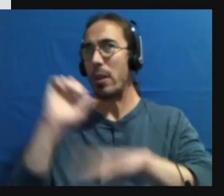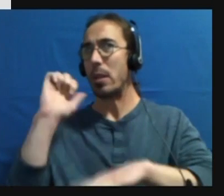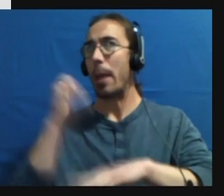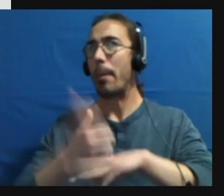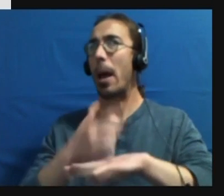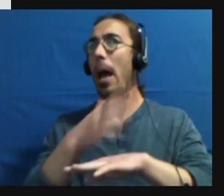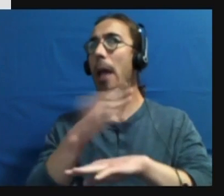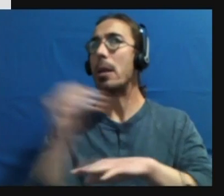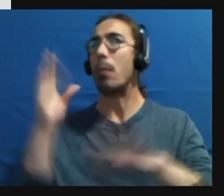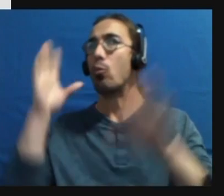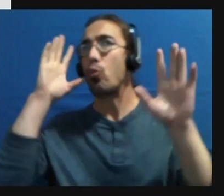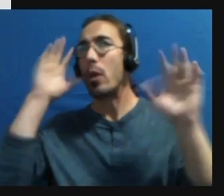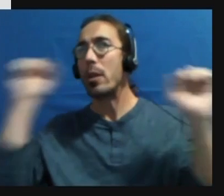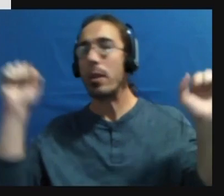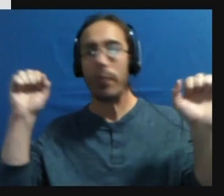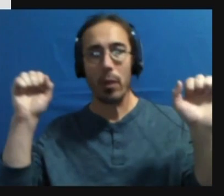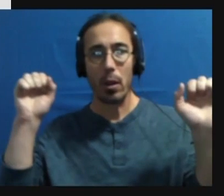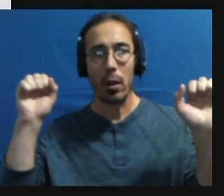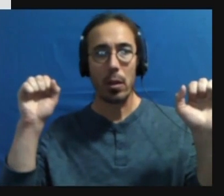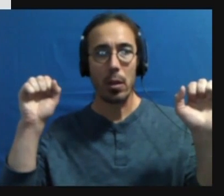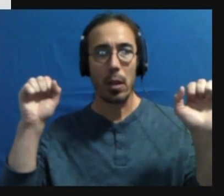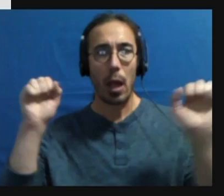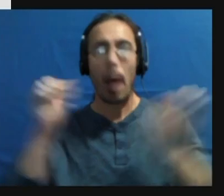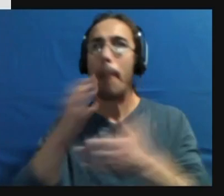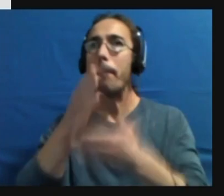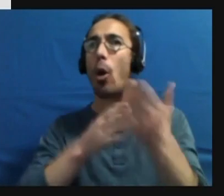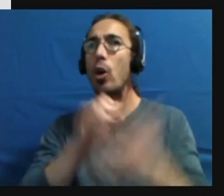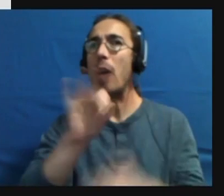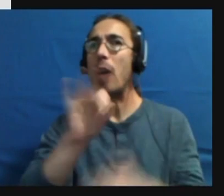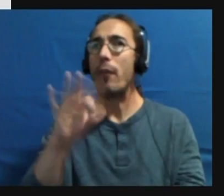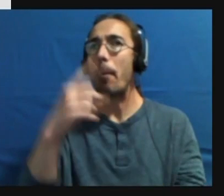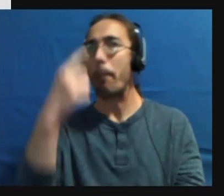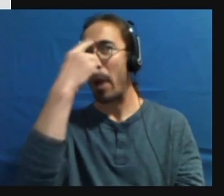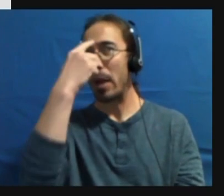president of Foundations for Divergent Minds. We do